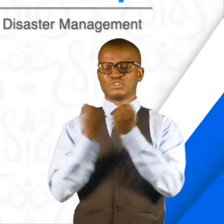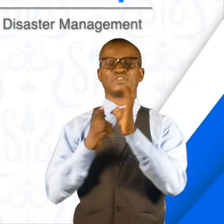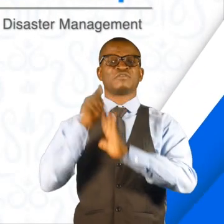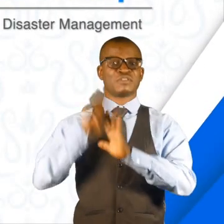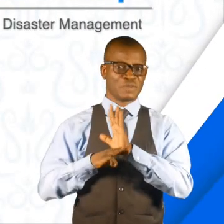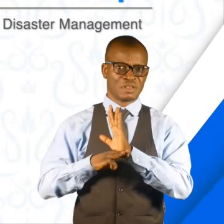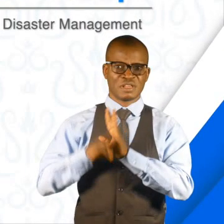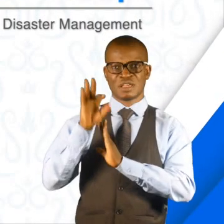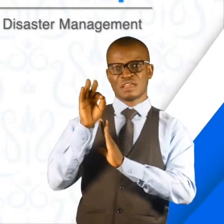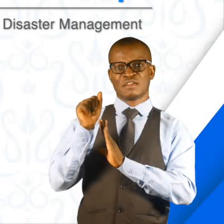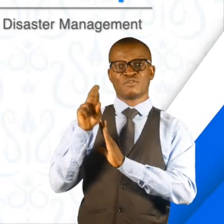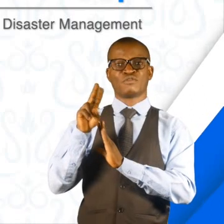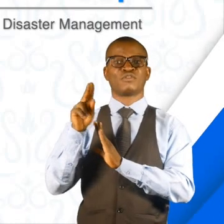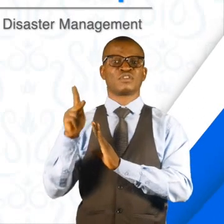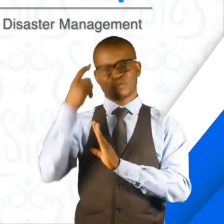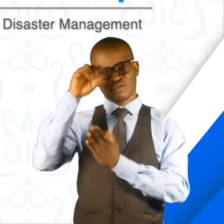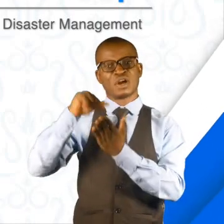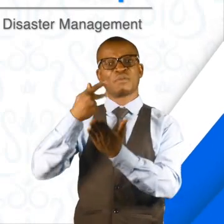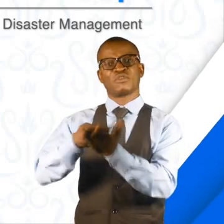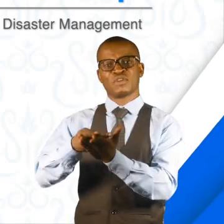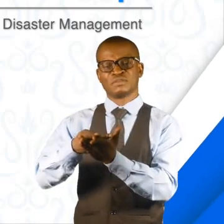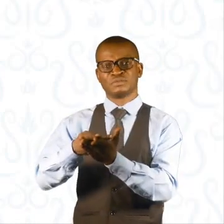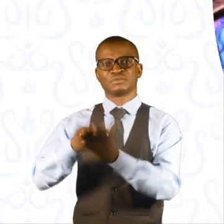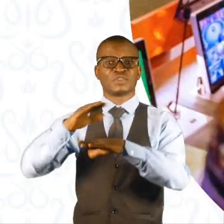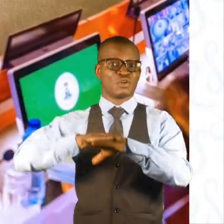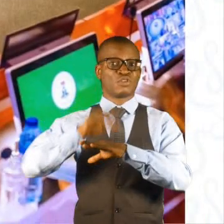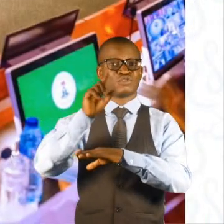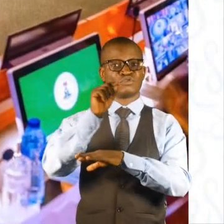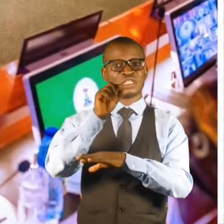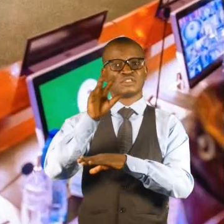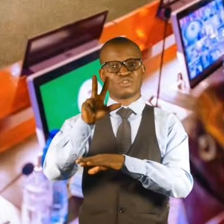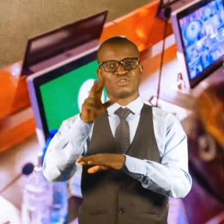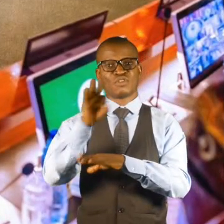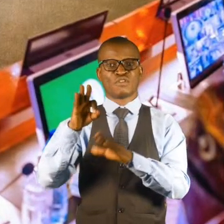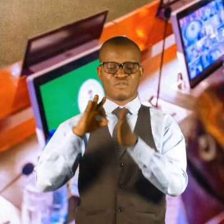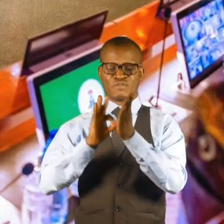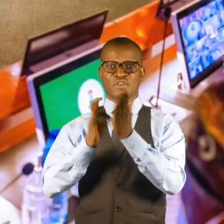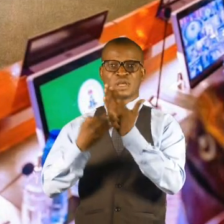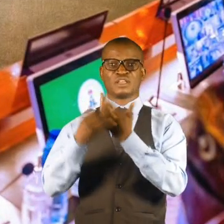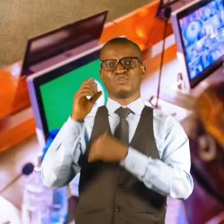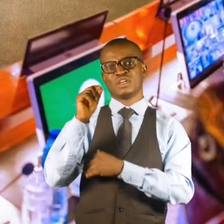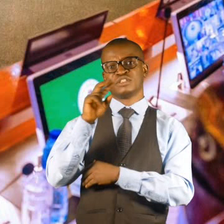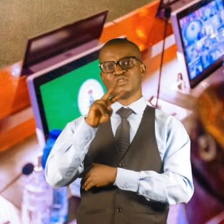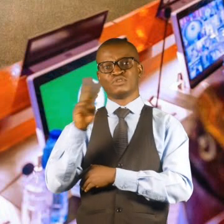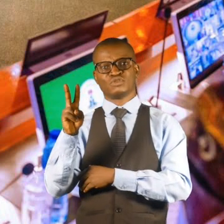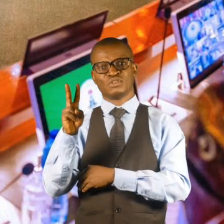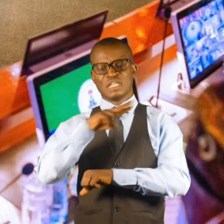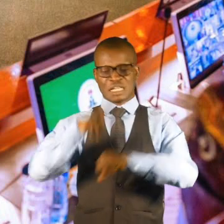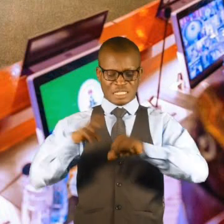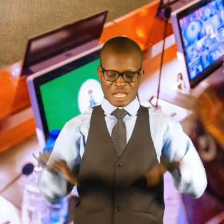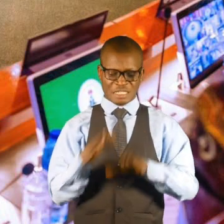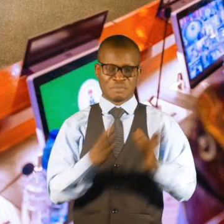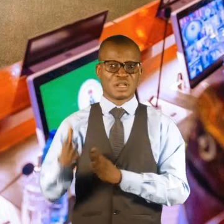Development, Hajia Sadia Umar Farouk, for approval. On the 23rd of February 2022, the